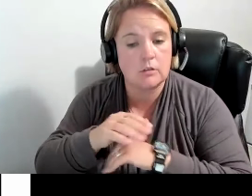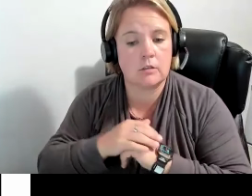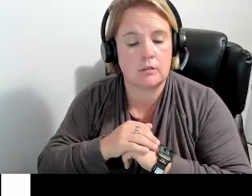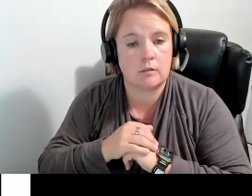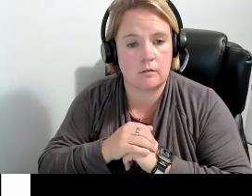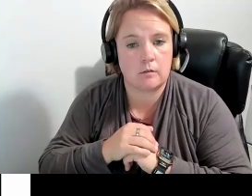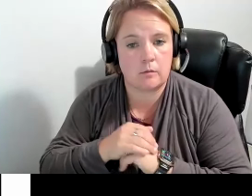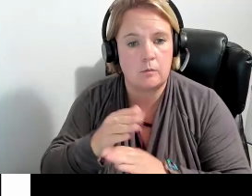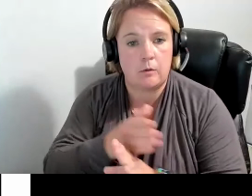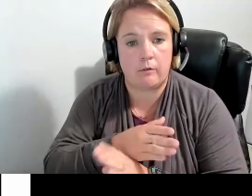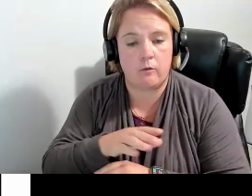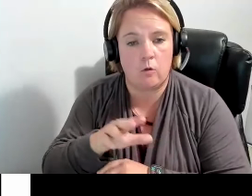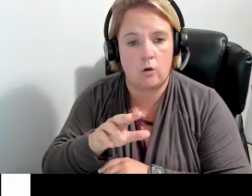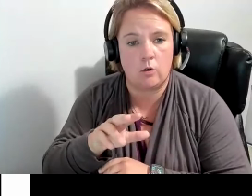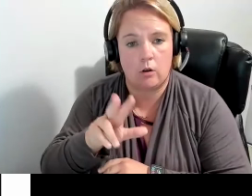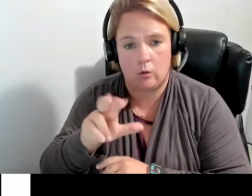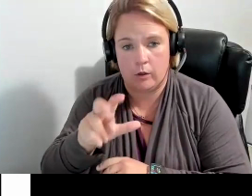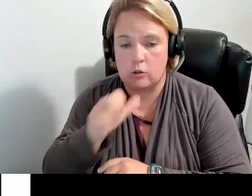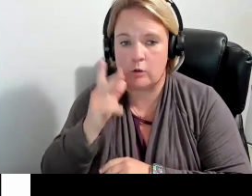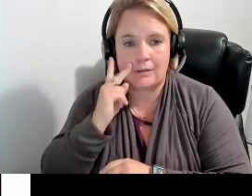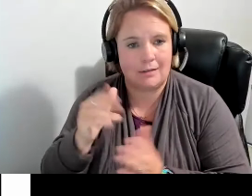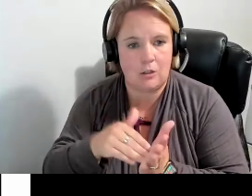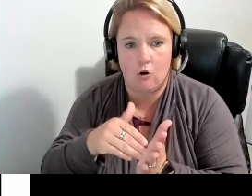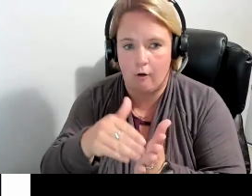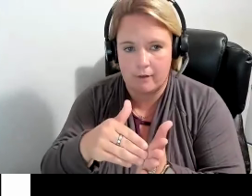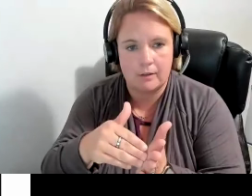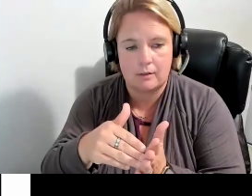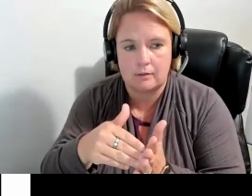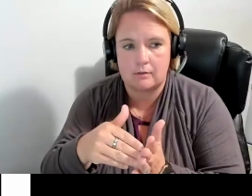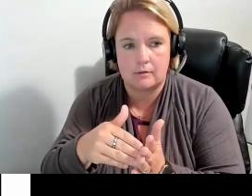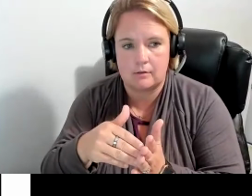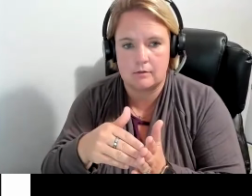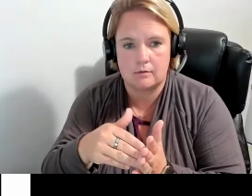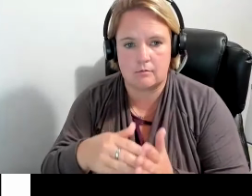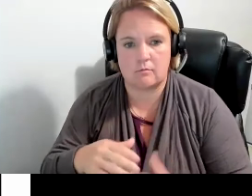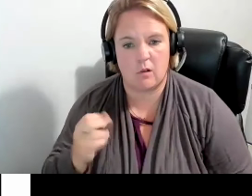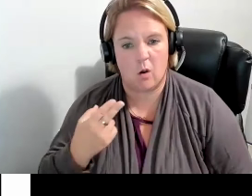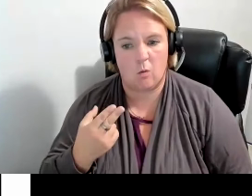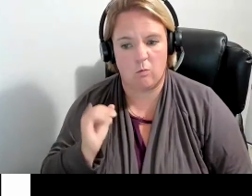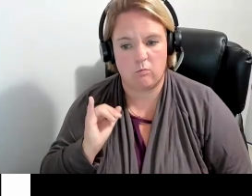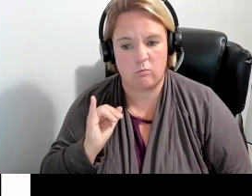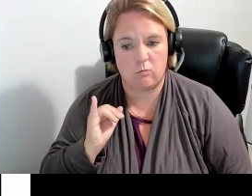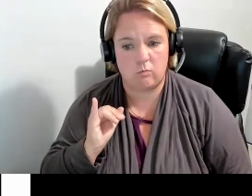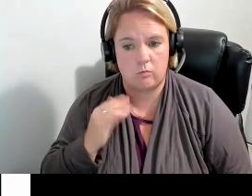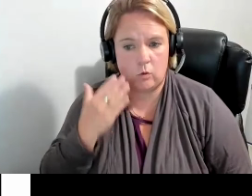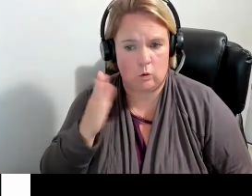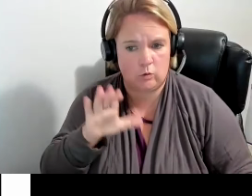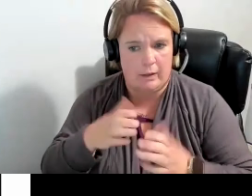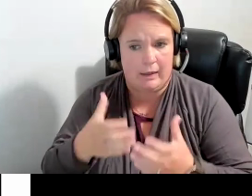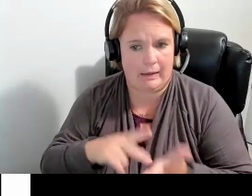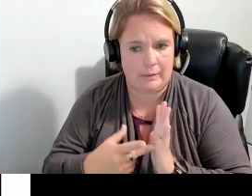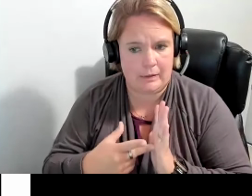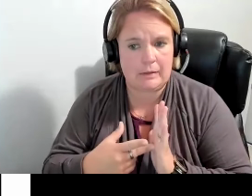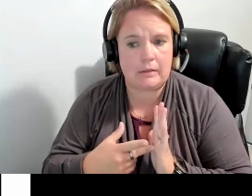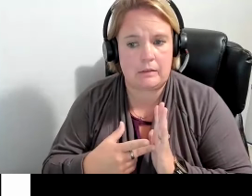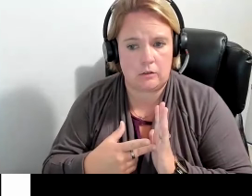EMLS, 300 just wasn't something you saw very often, so it's just kind of this, oh, I just, who knows what that is, so I would just to